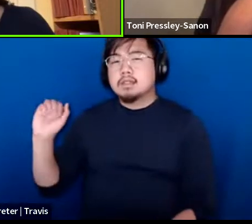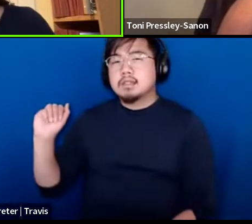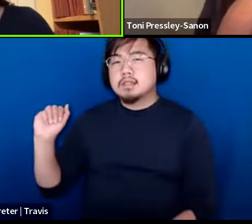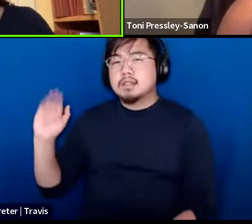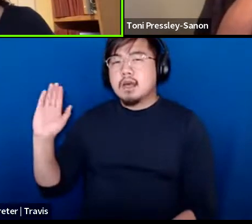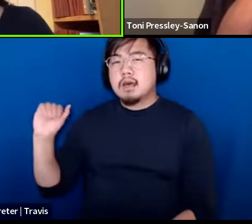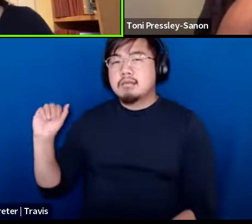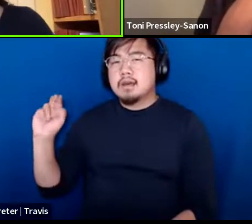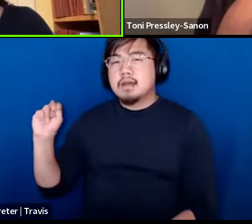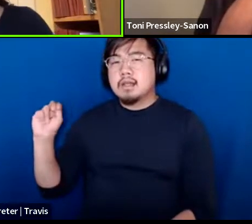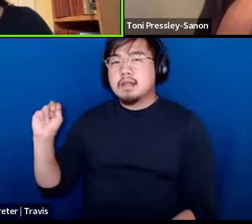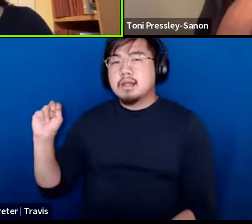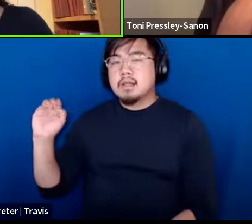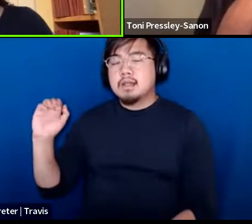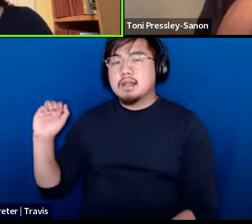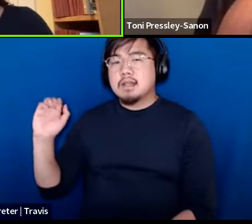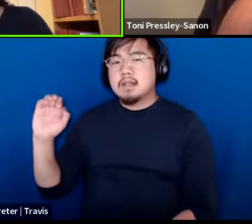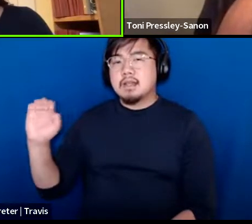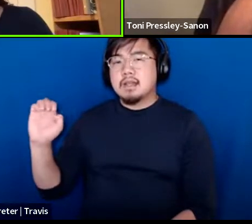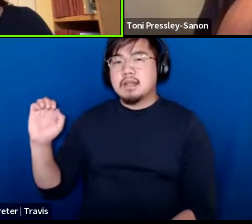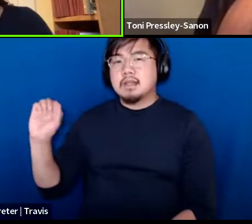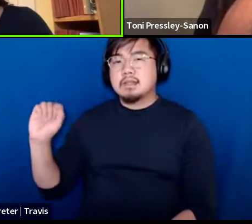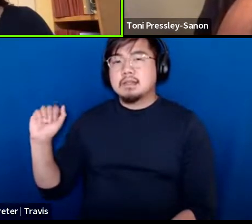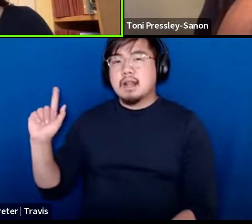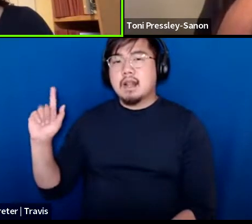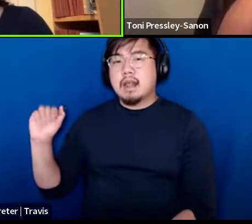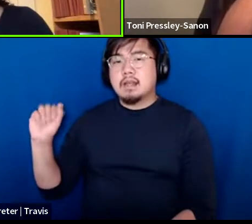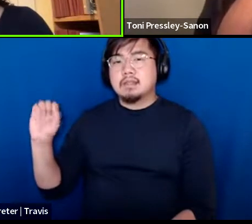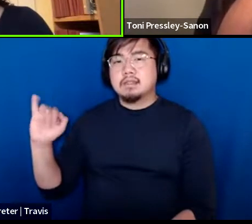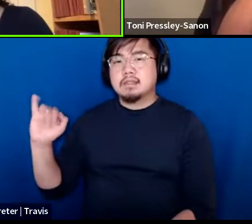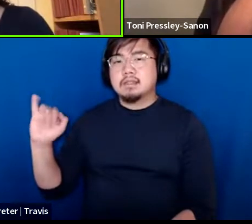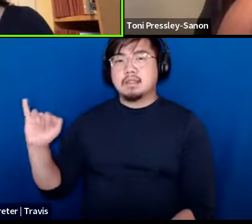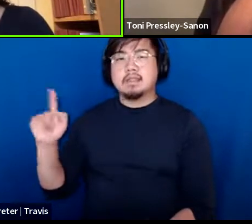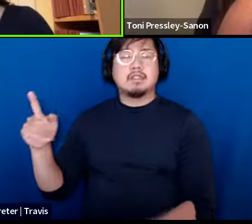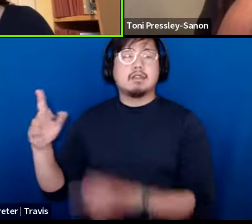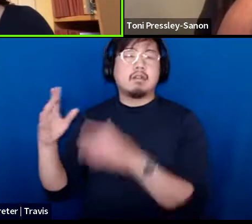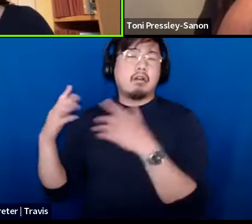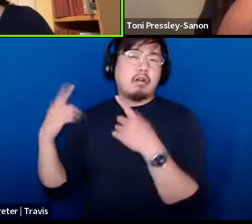my tradition. And Seb talks about the body all the time. Mm-hmm.